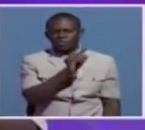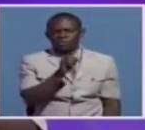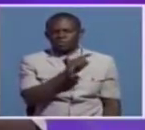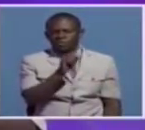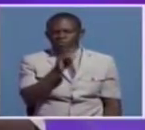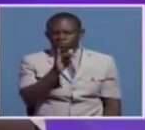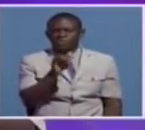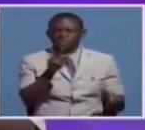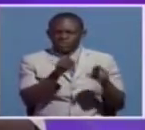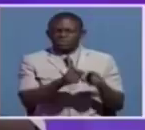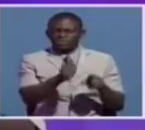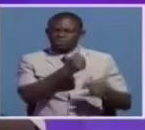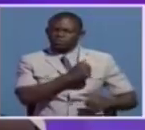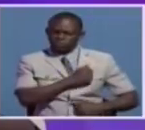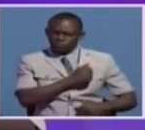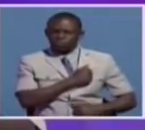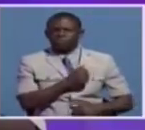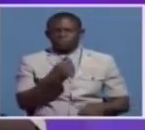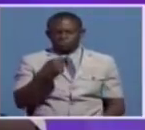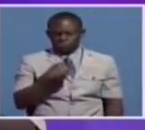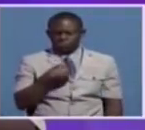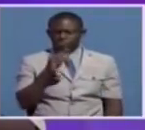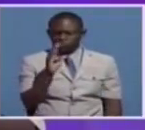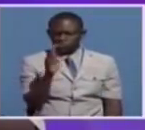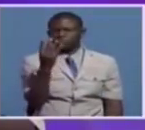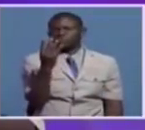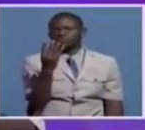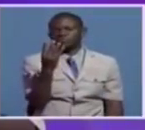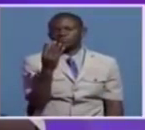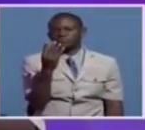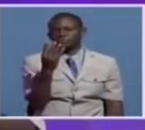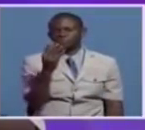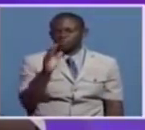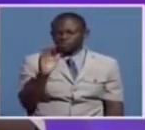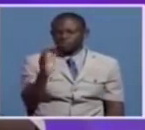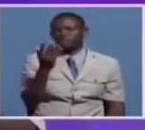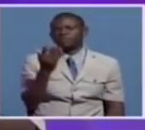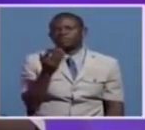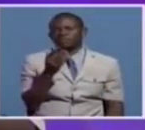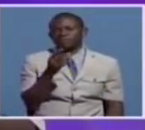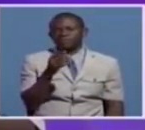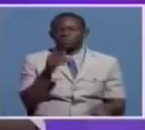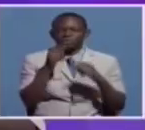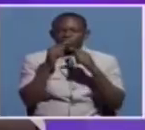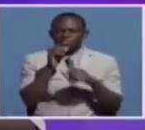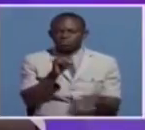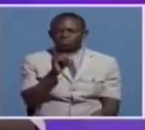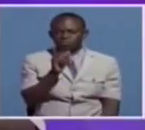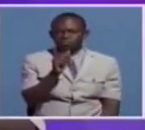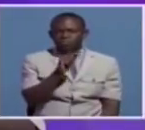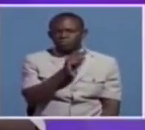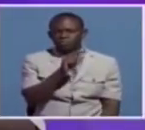then I'm number 4. And then after me came late Masuzio, who died of